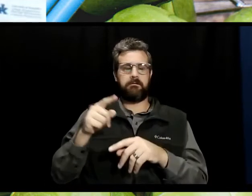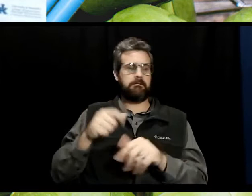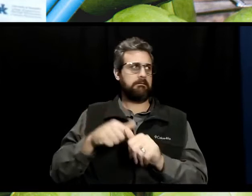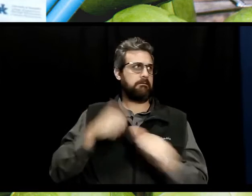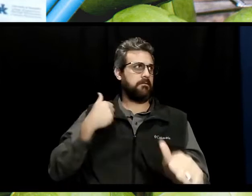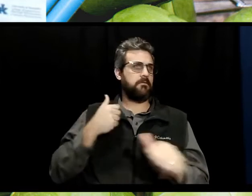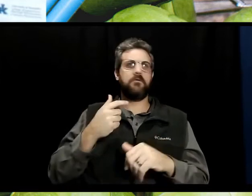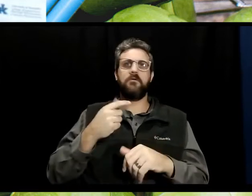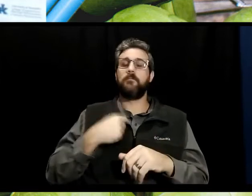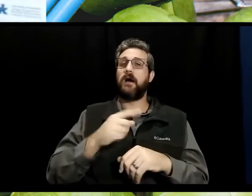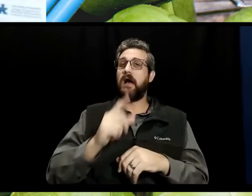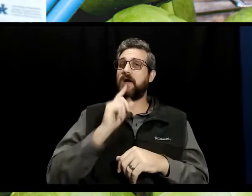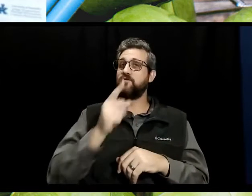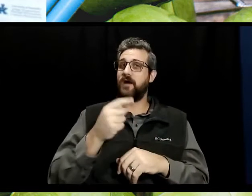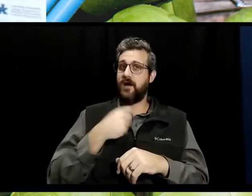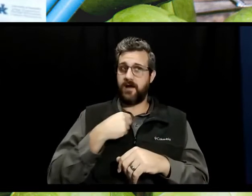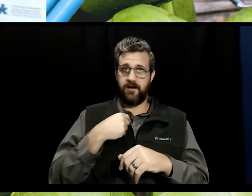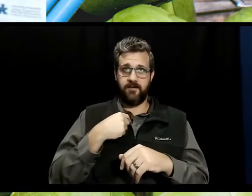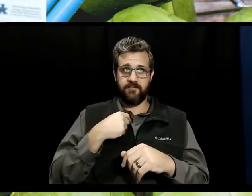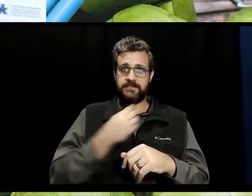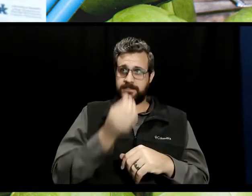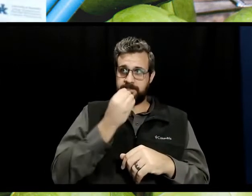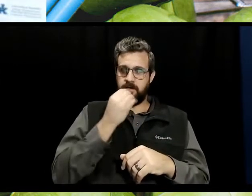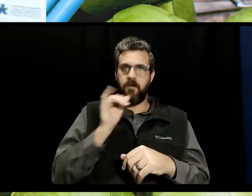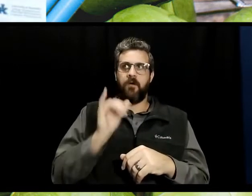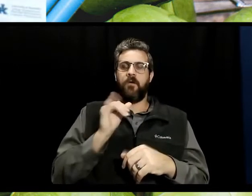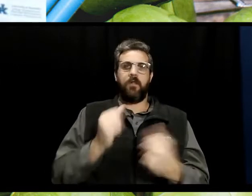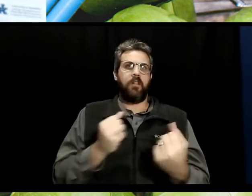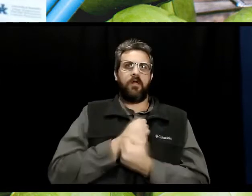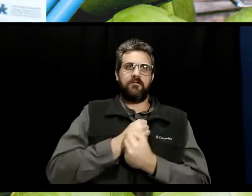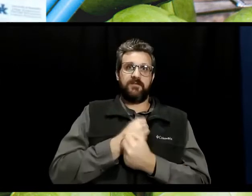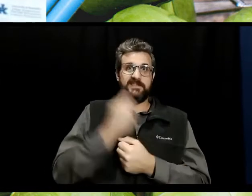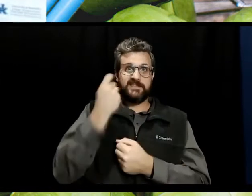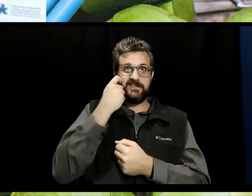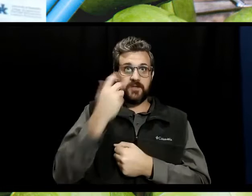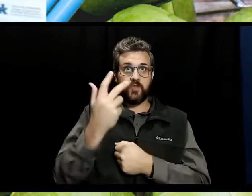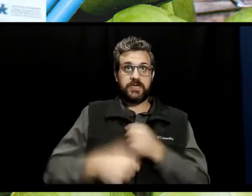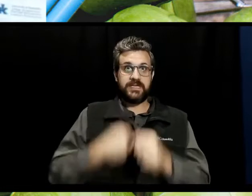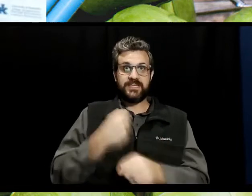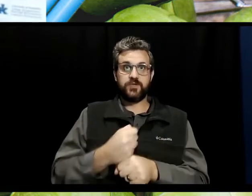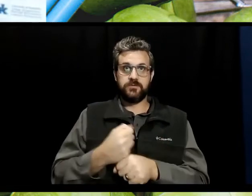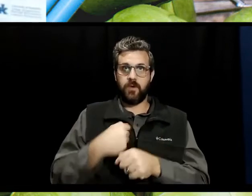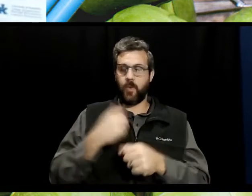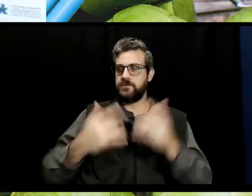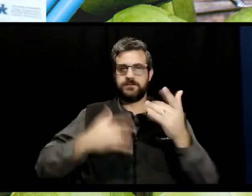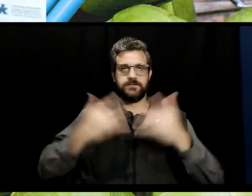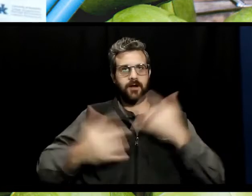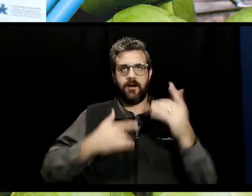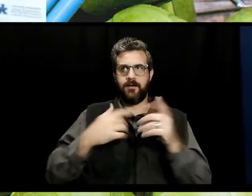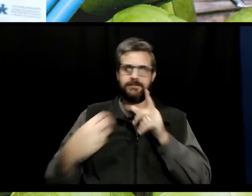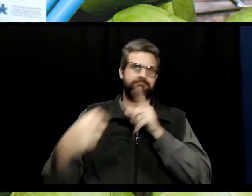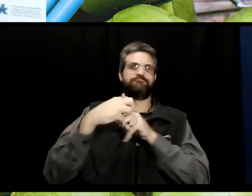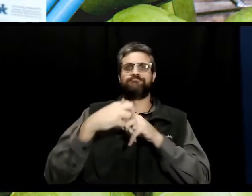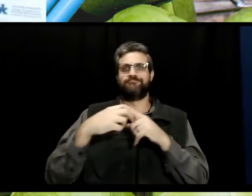I have actually learned to love Brussels sprouts within the past 3 years. So I was really excited when I was asked to do